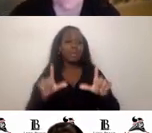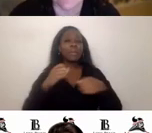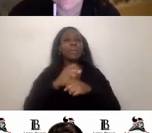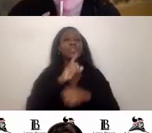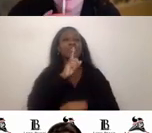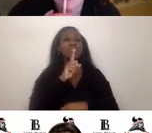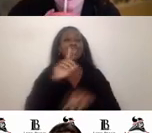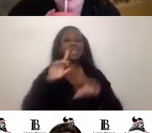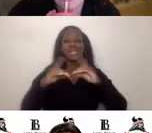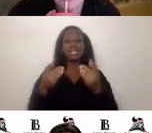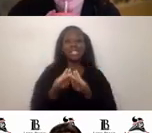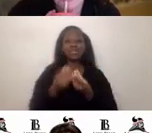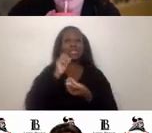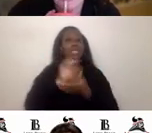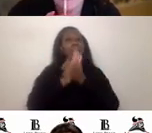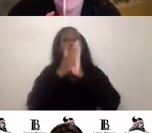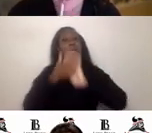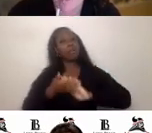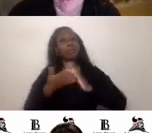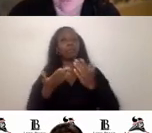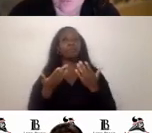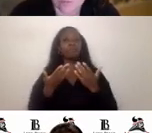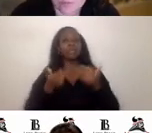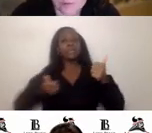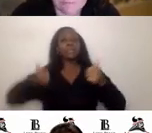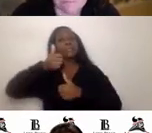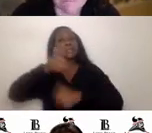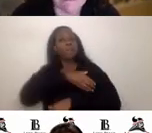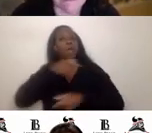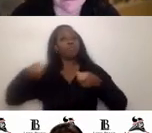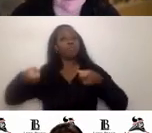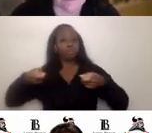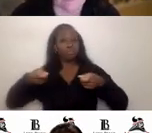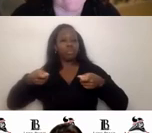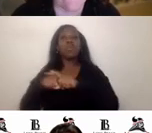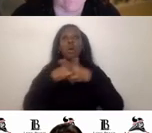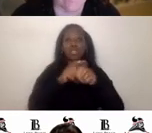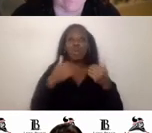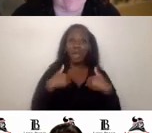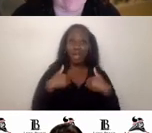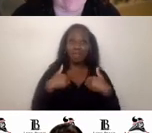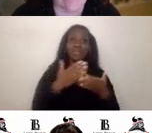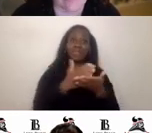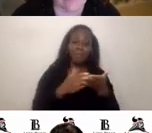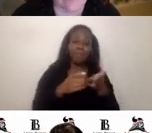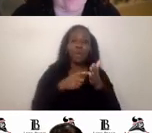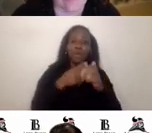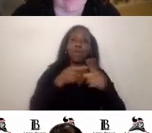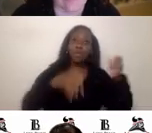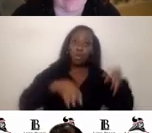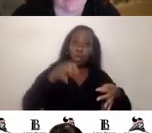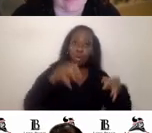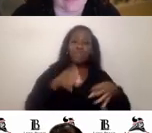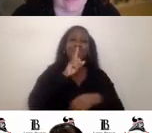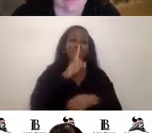gerrymander. They're also criteria that have been upheld nationally by courts and are the industry best practice and